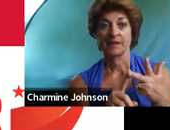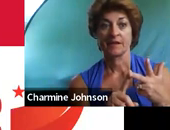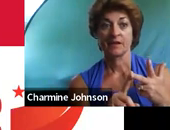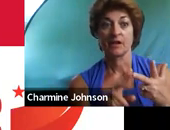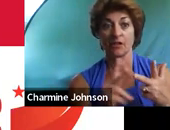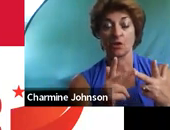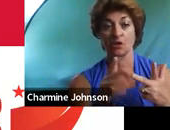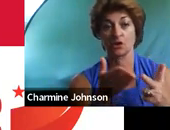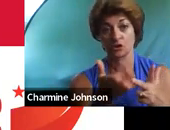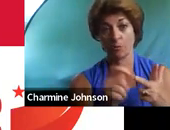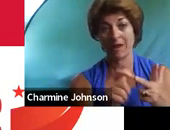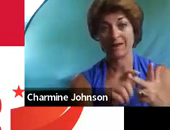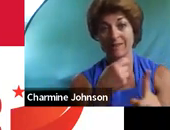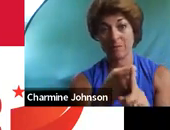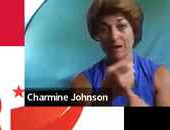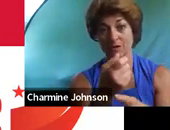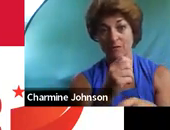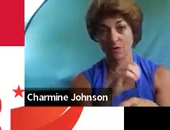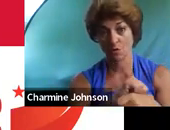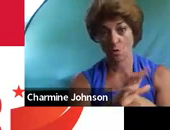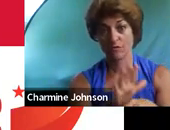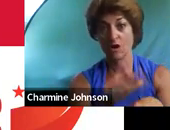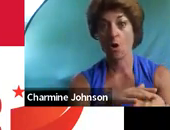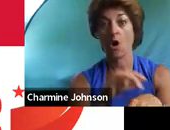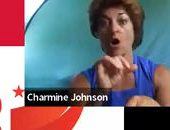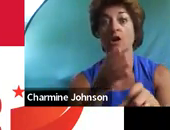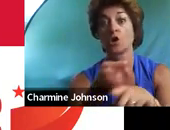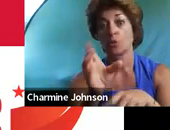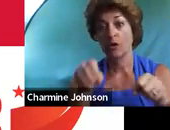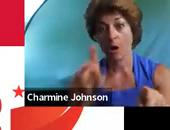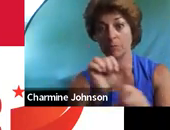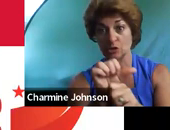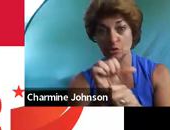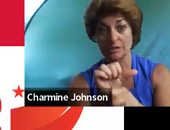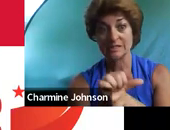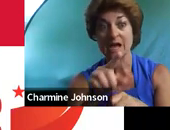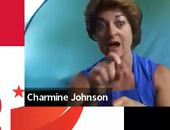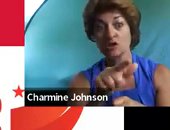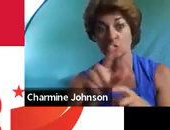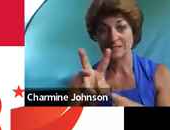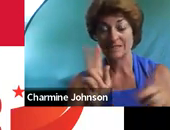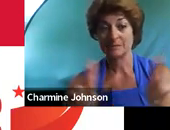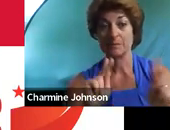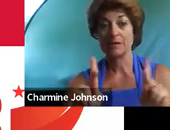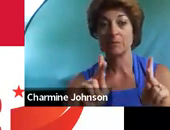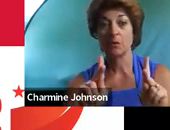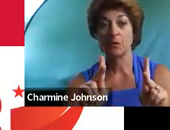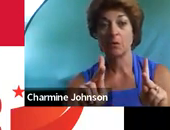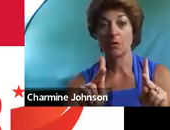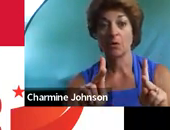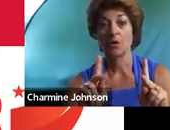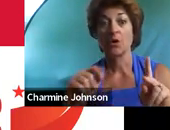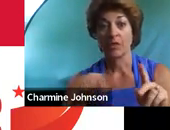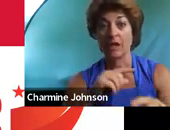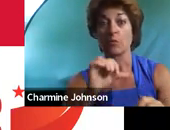And the third domain, the impact of COVID on employment and career opportunities. 126 people served who were